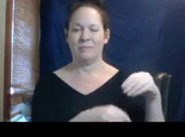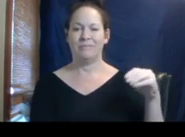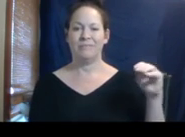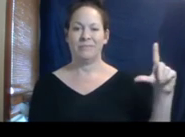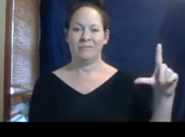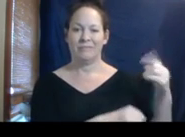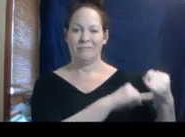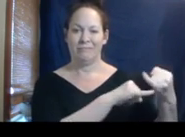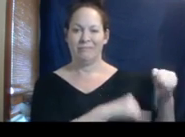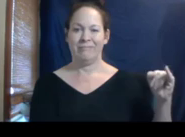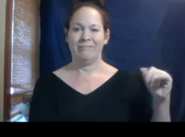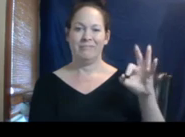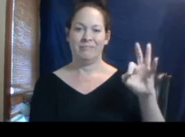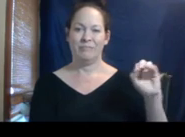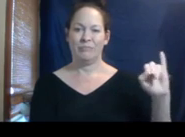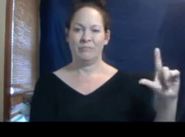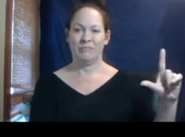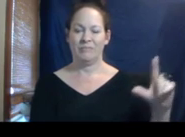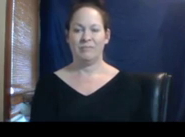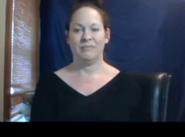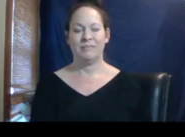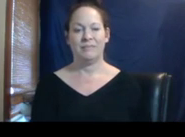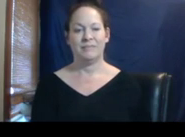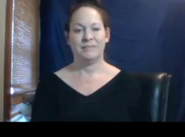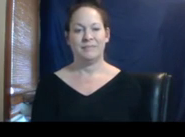negative 2x, and my lasts is negative 10.